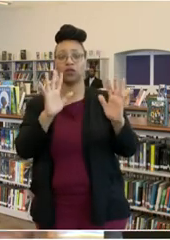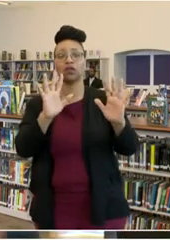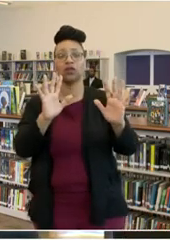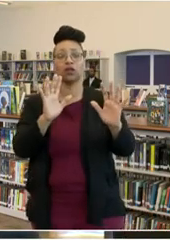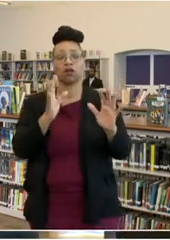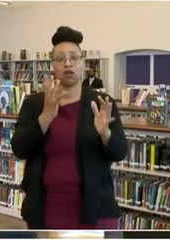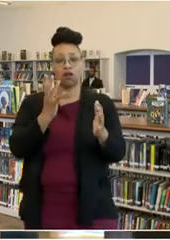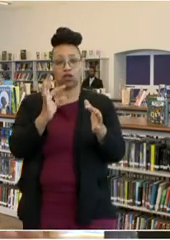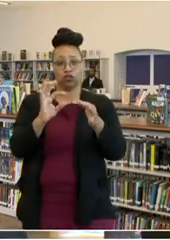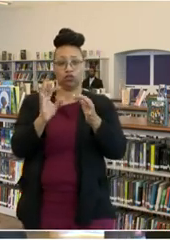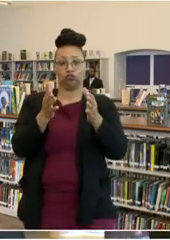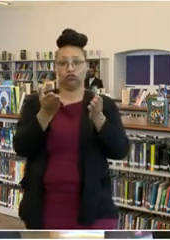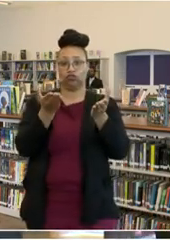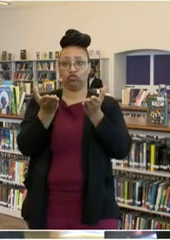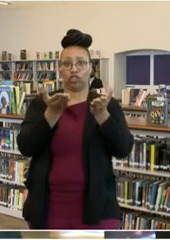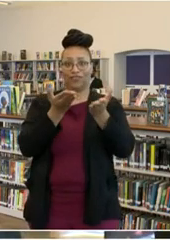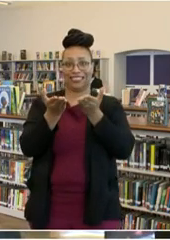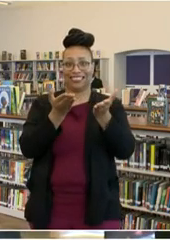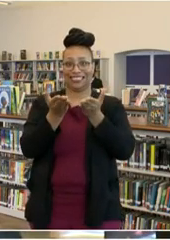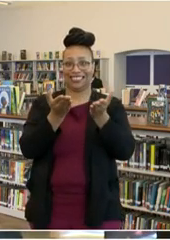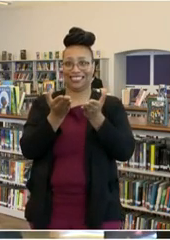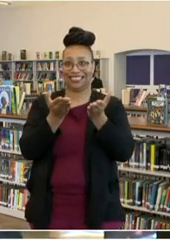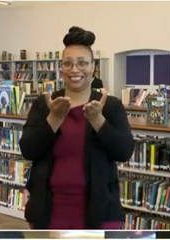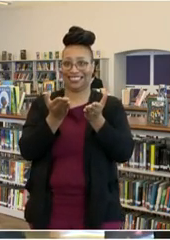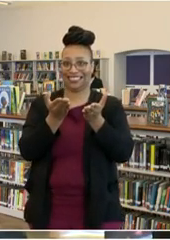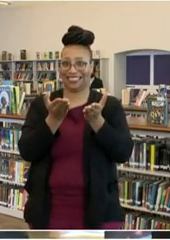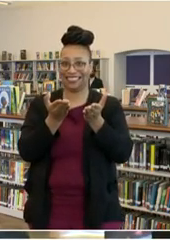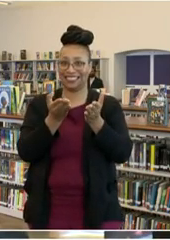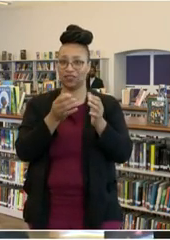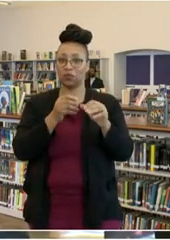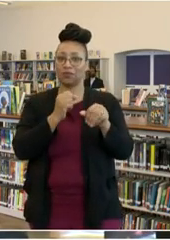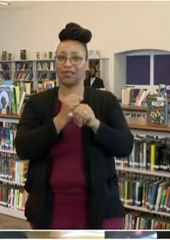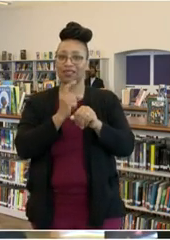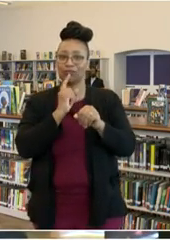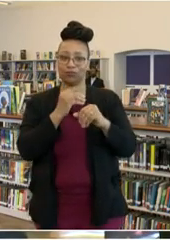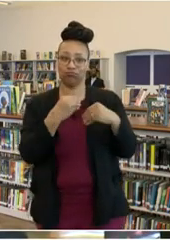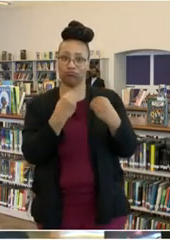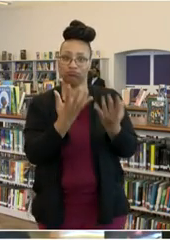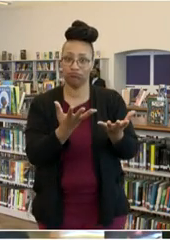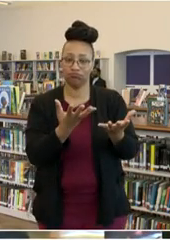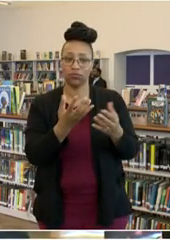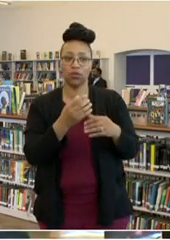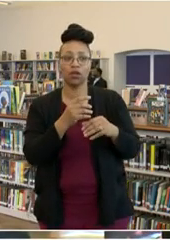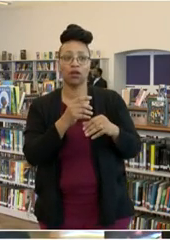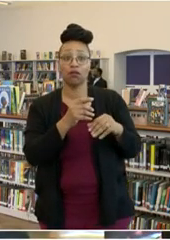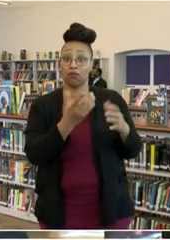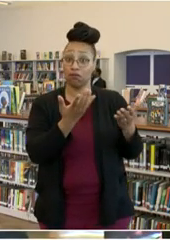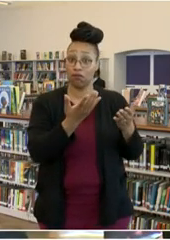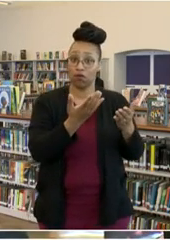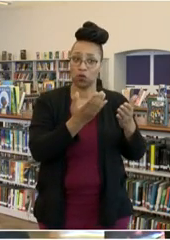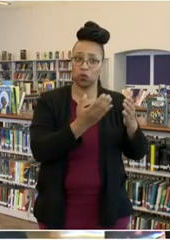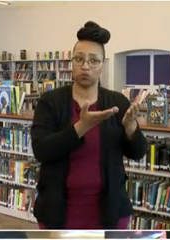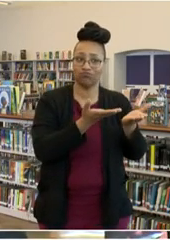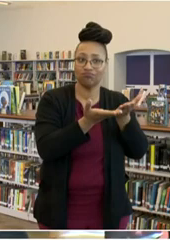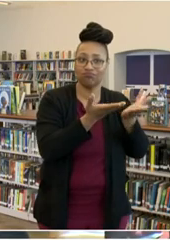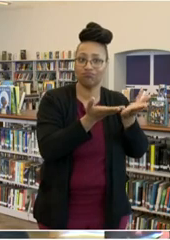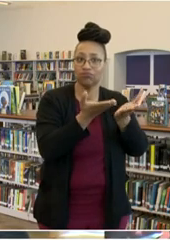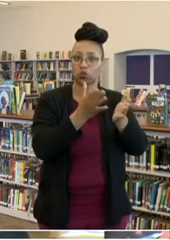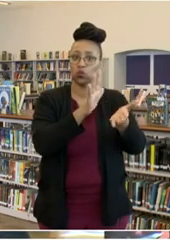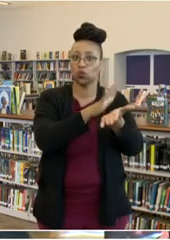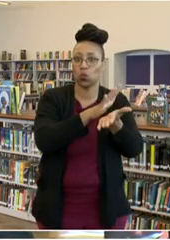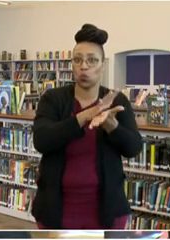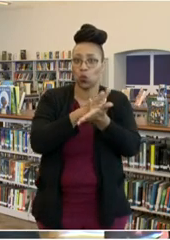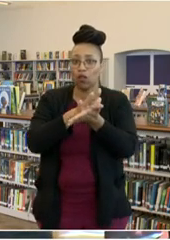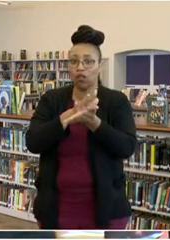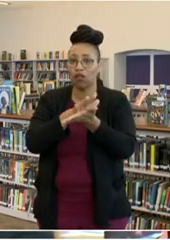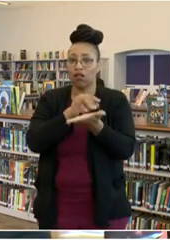the campuses that are shared between Ida B. Wells and Coolidge, and also Whittier. We continue to ensure that families know